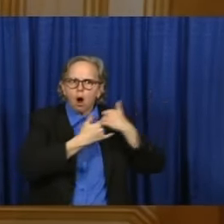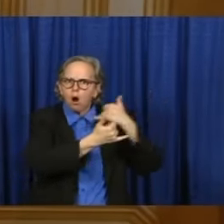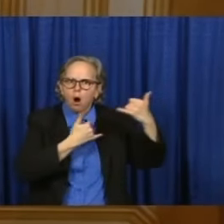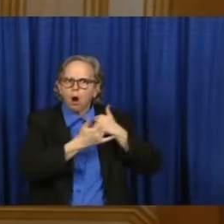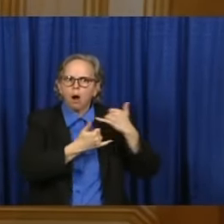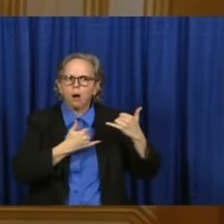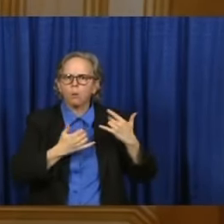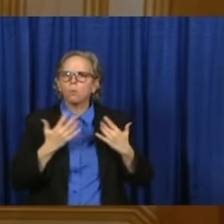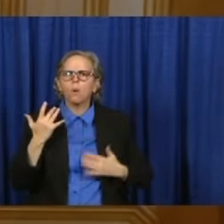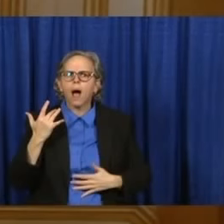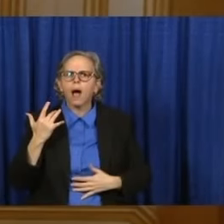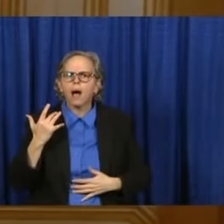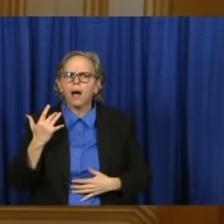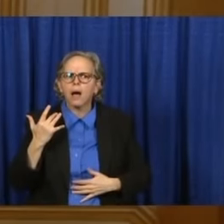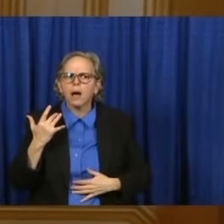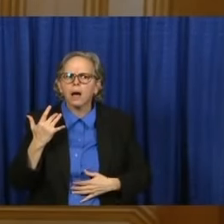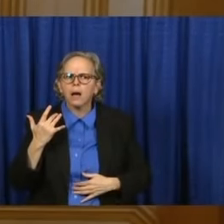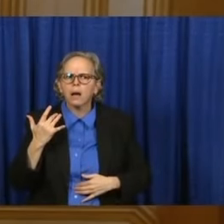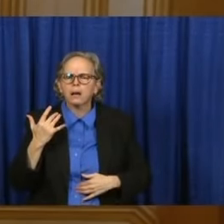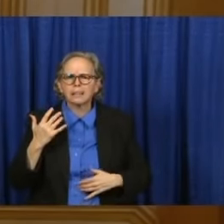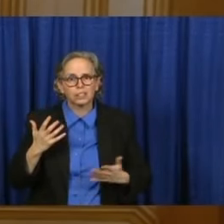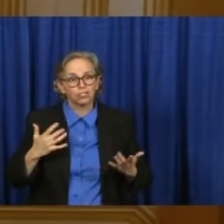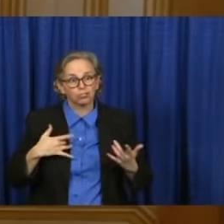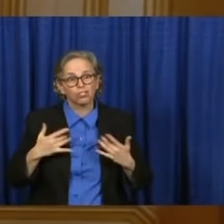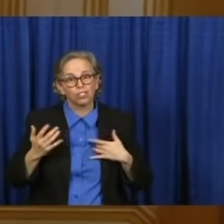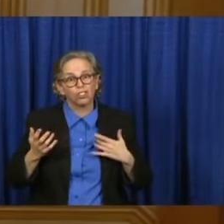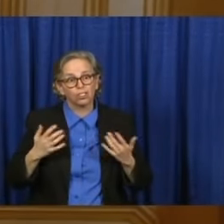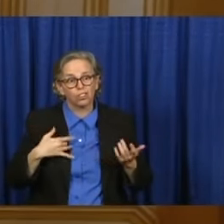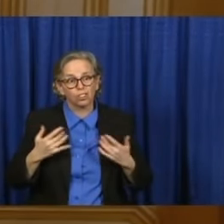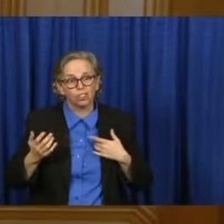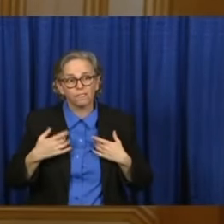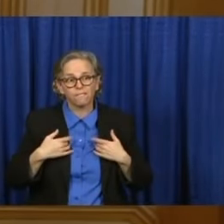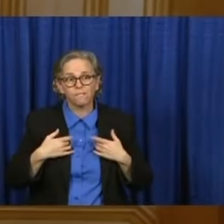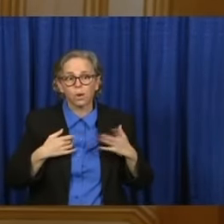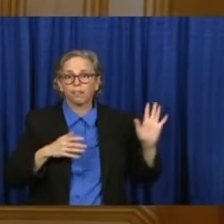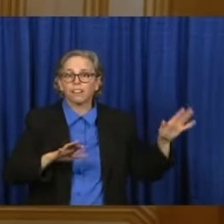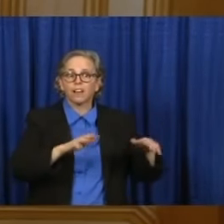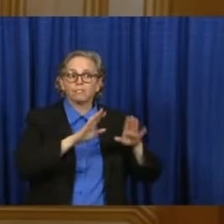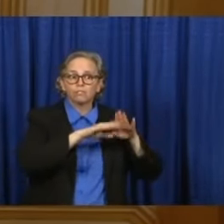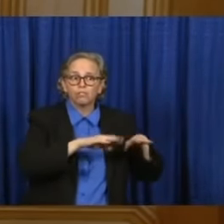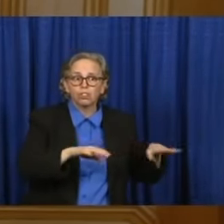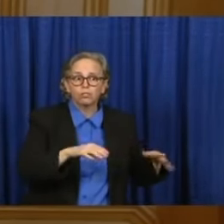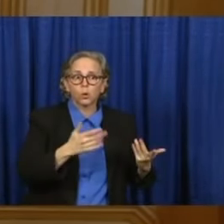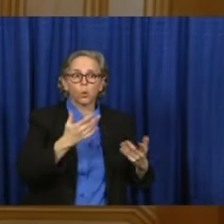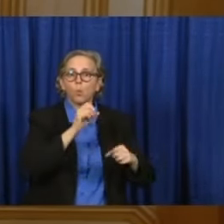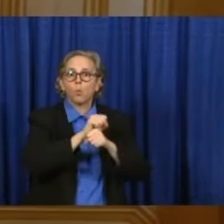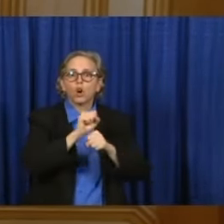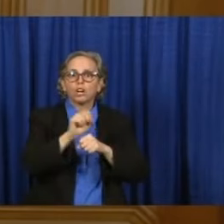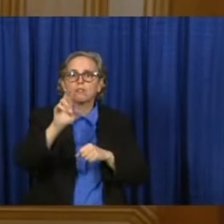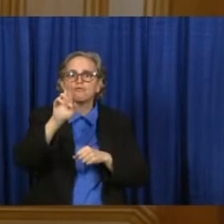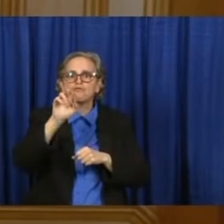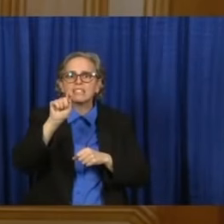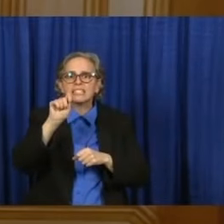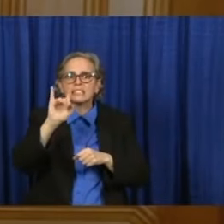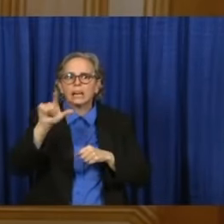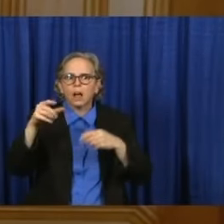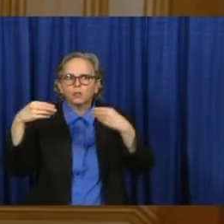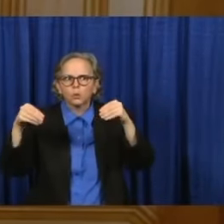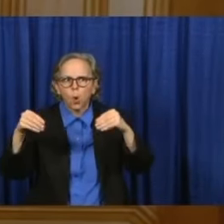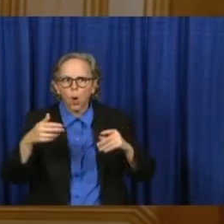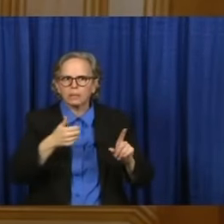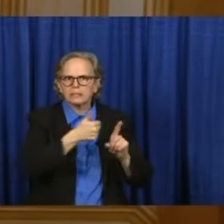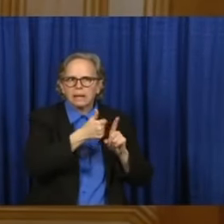about they might have a child who is working in retail. They might be working in retail. And one of the questions is whether